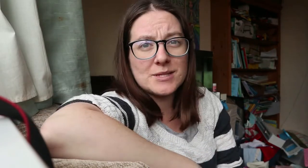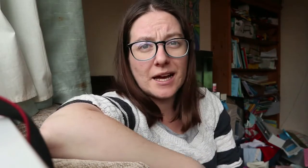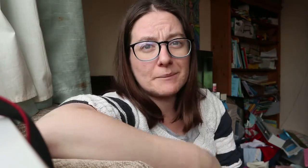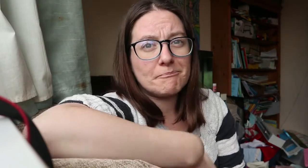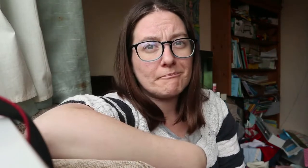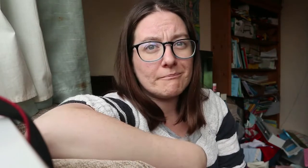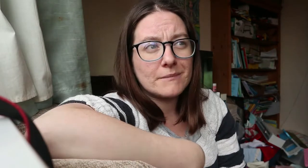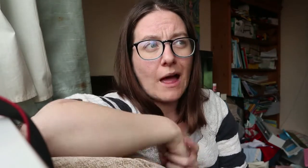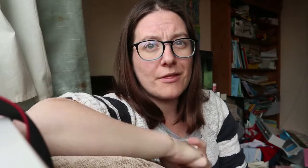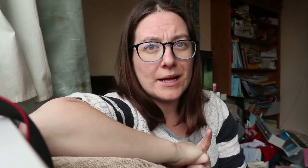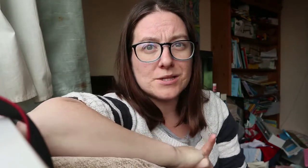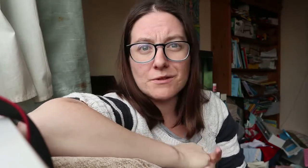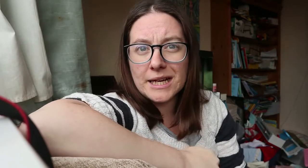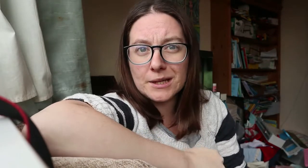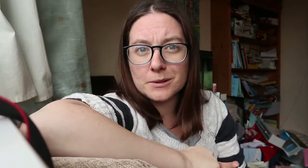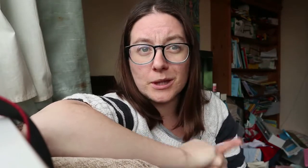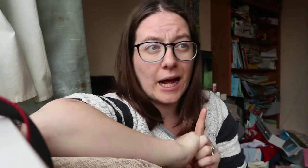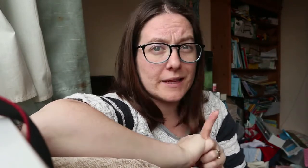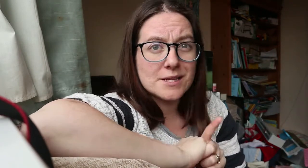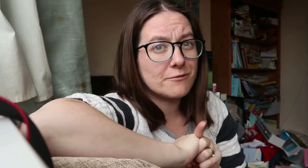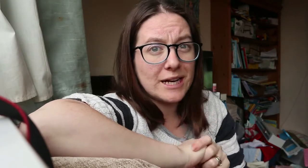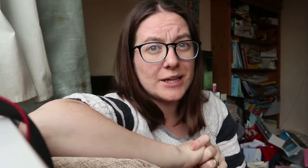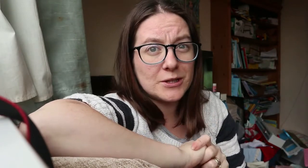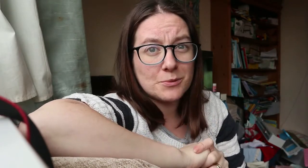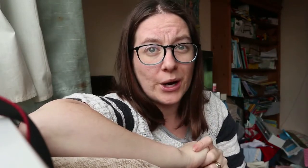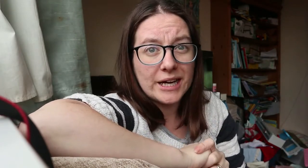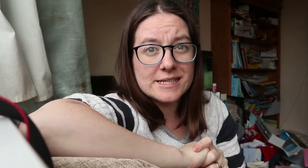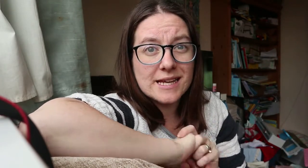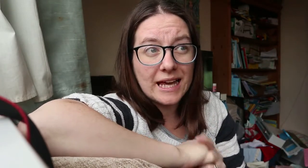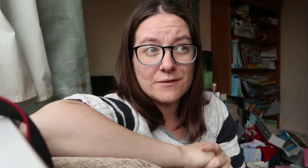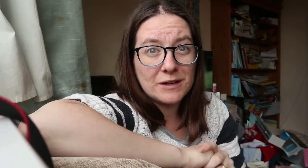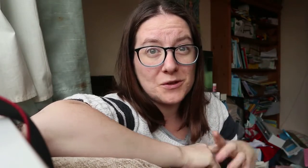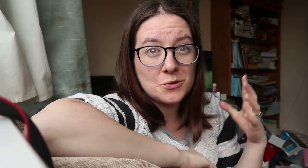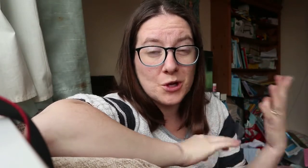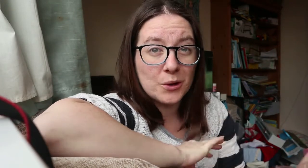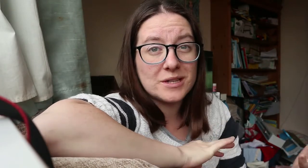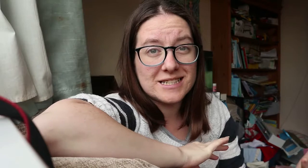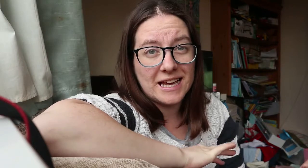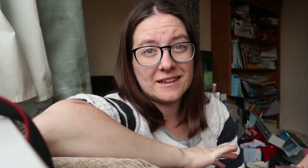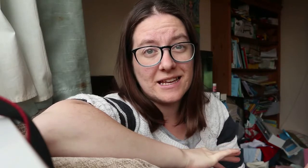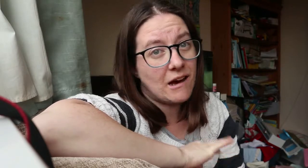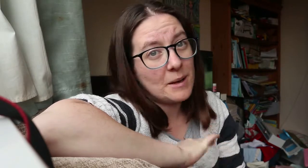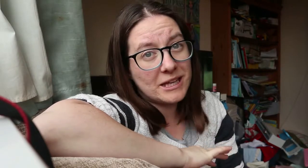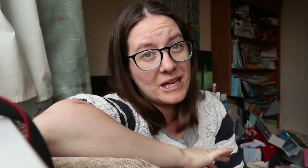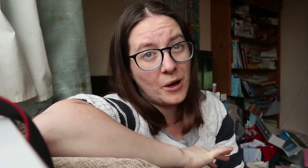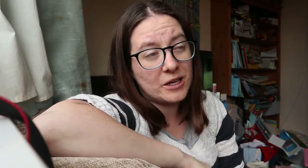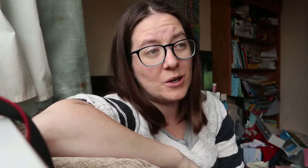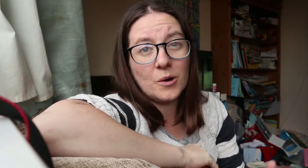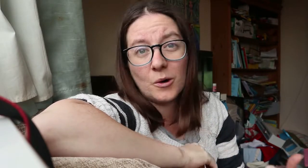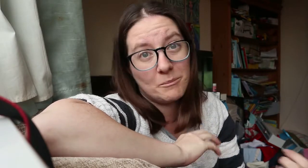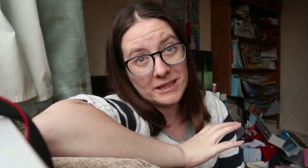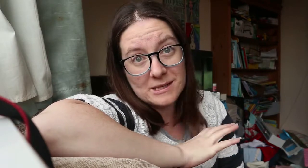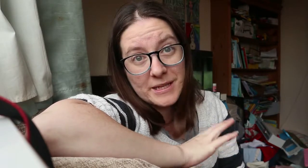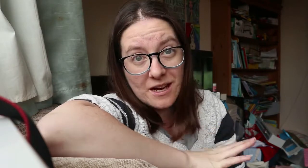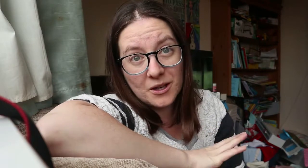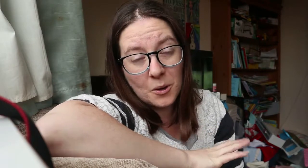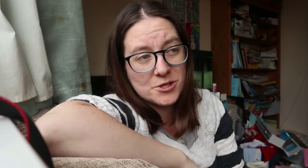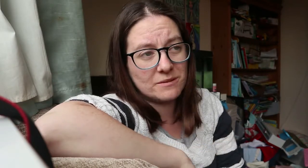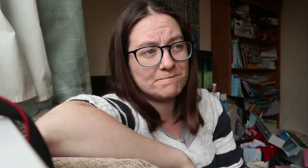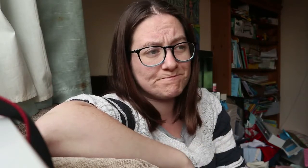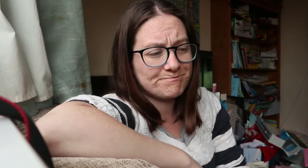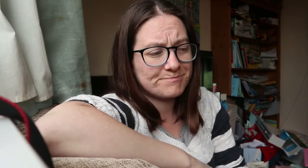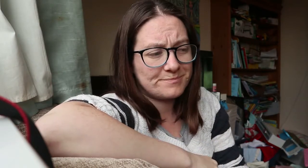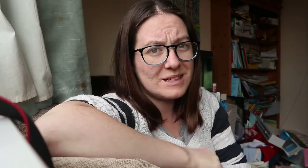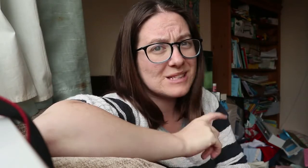And I was like, that's really cool. And that's a really good price, even if you don't take the I'm a key worker or money's a bit tight